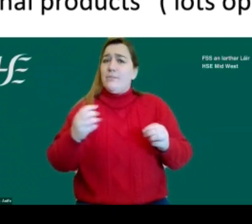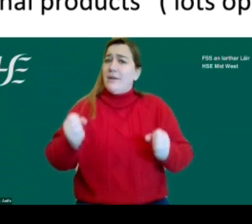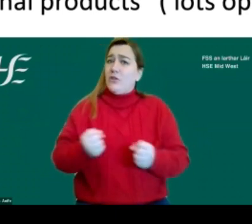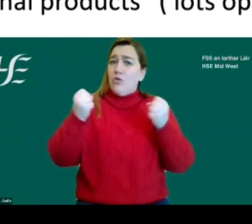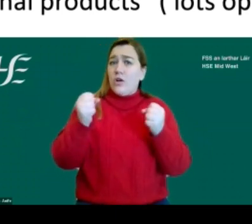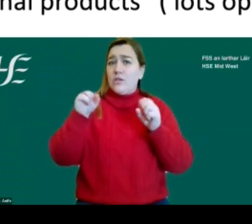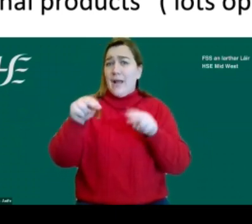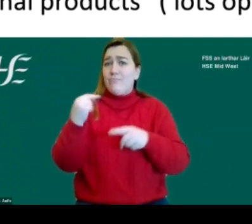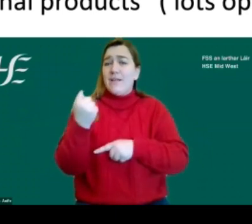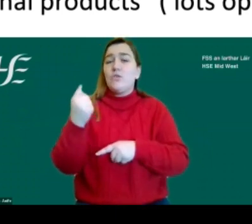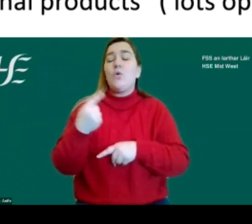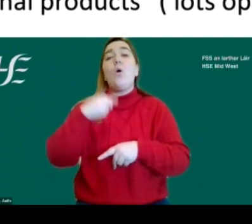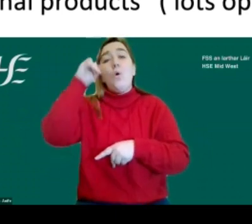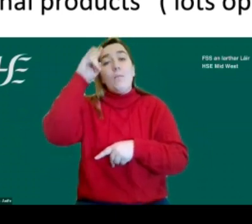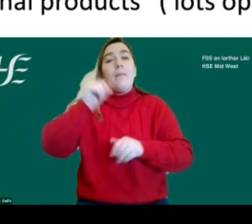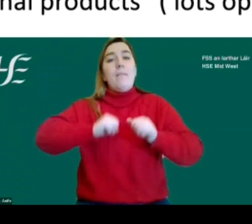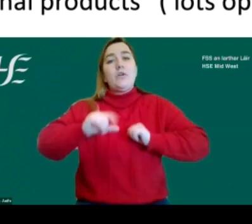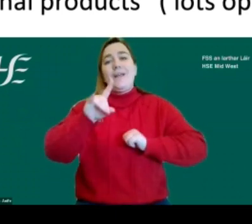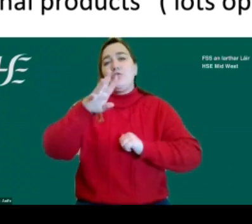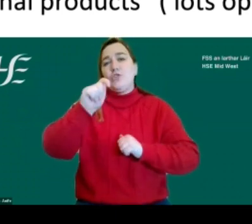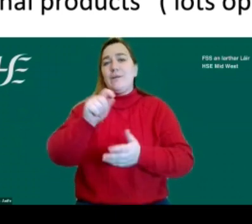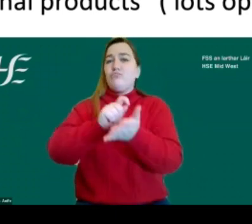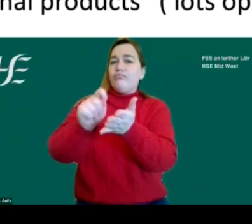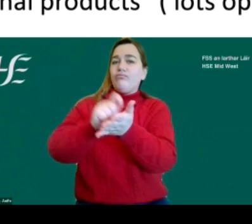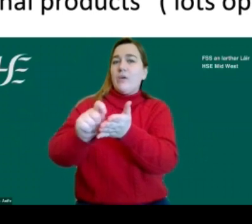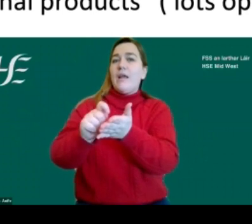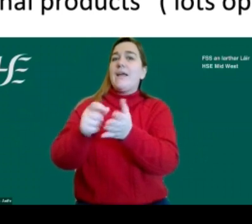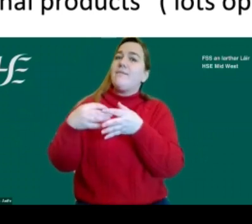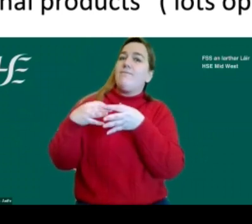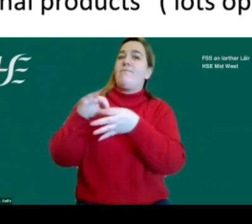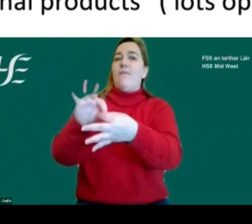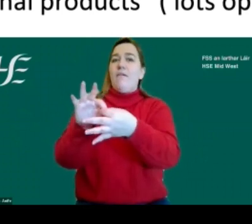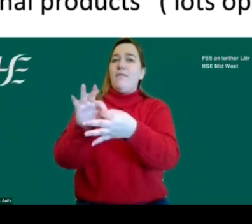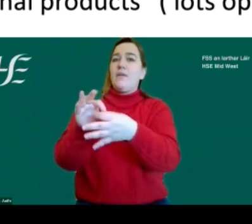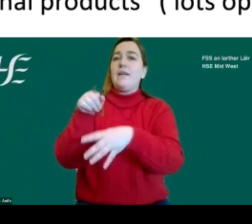I would hope that modern HRT prescribing is going to be part of that arsenal, or that